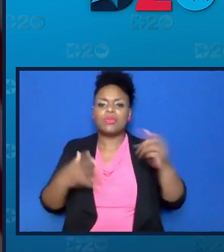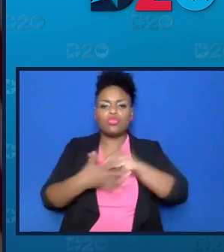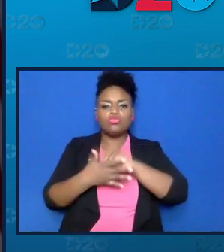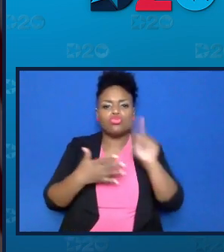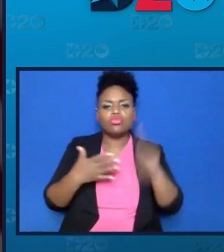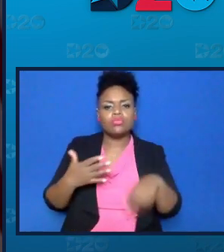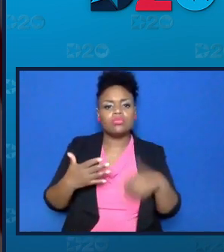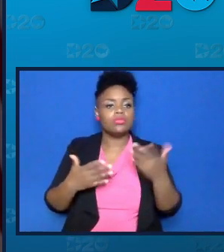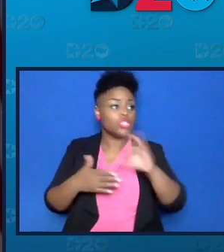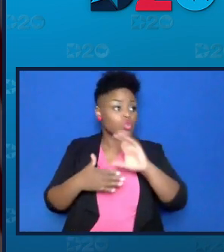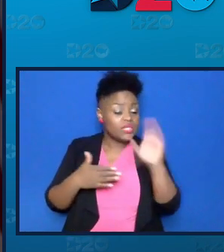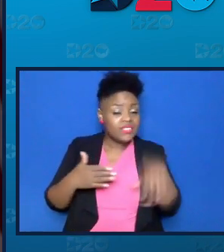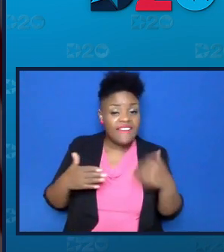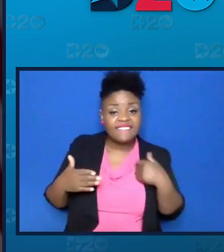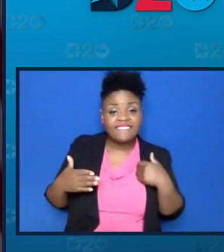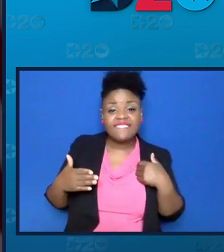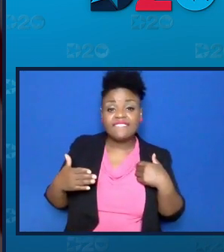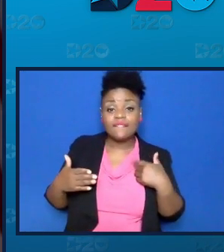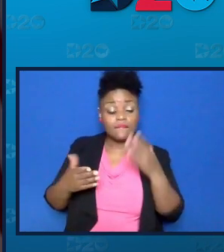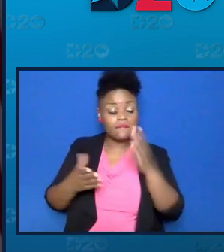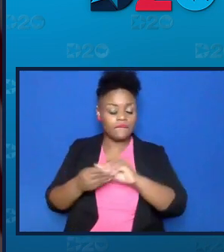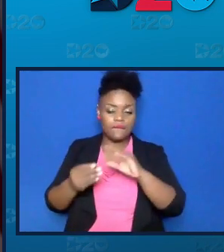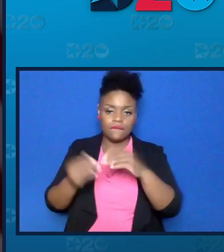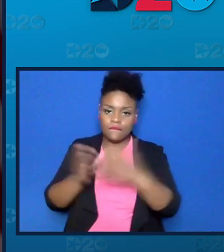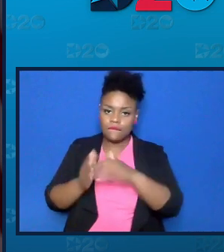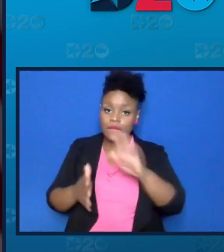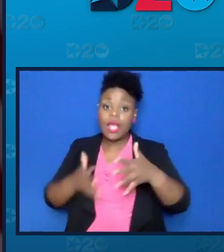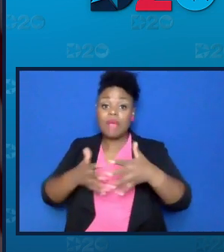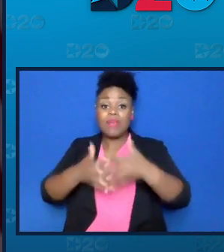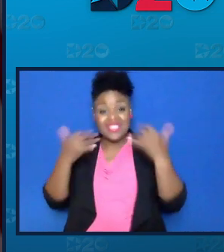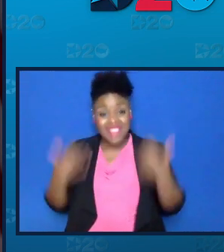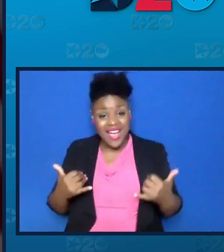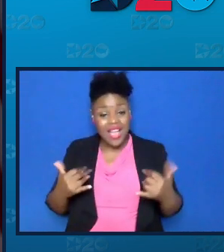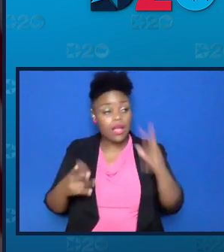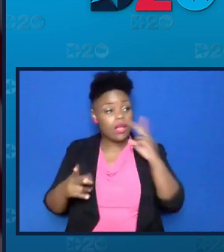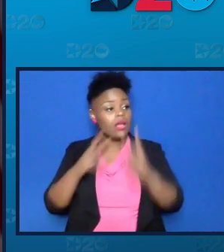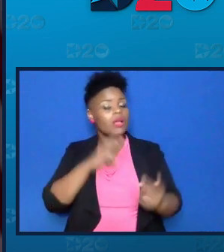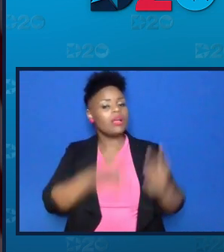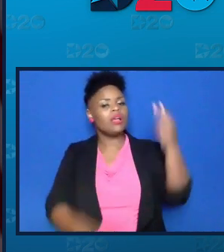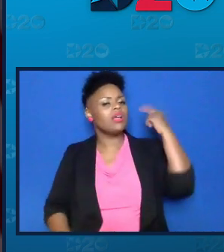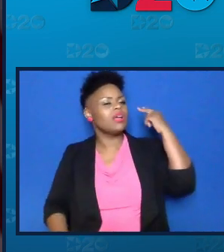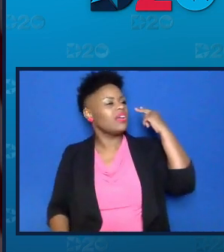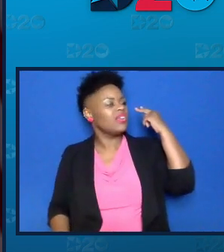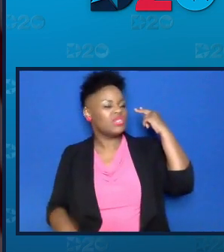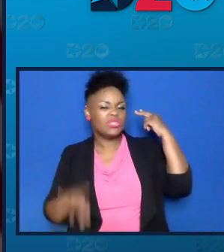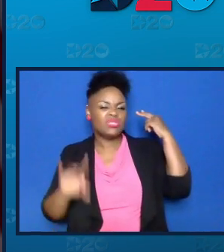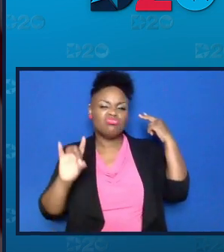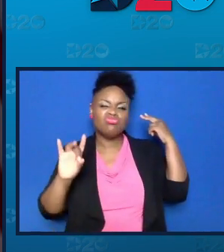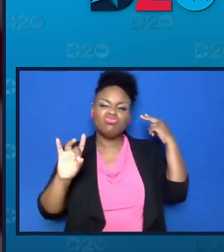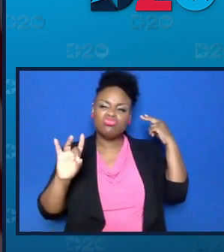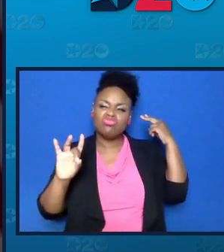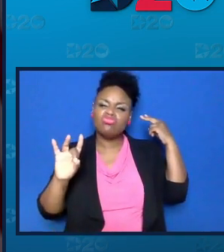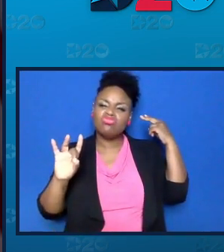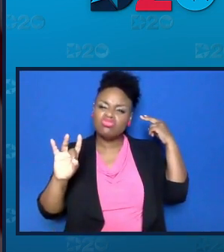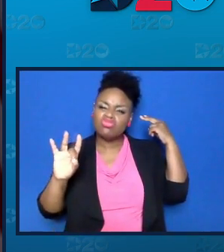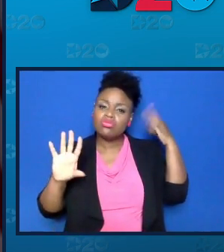is at an inflection point, a time of real peril, but also of extraordinary